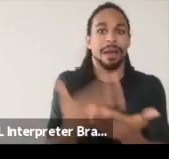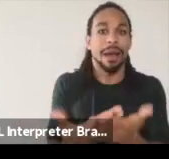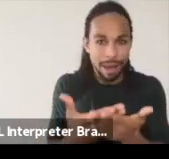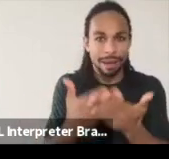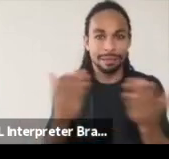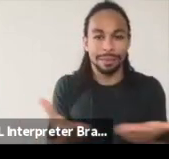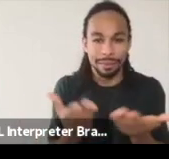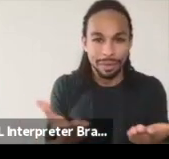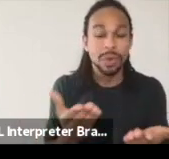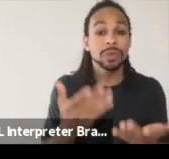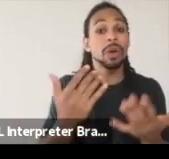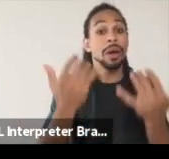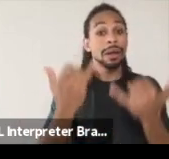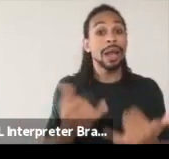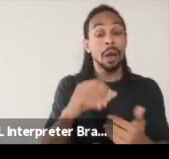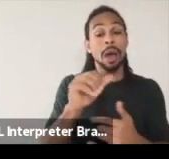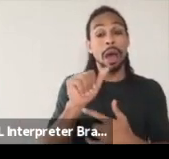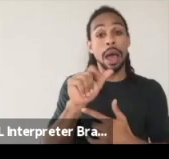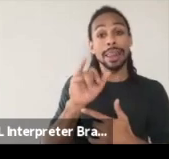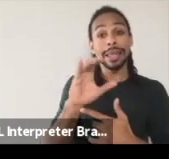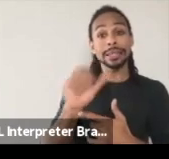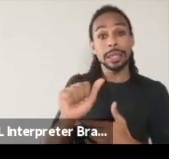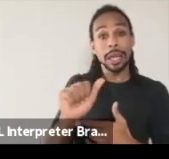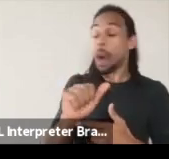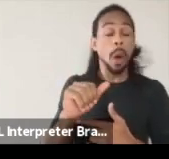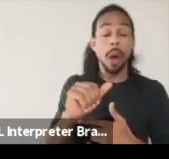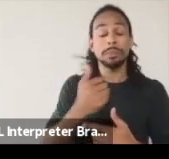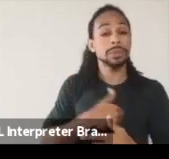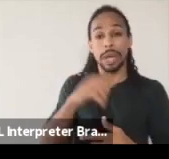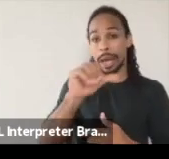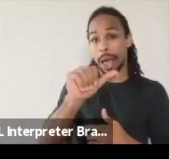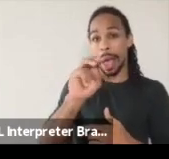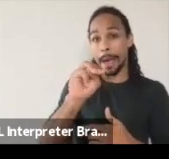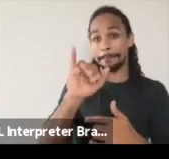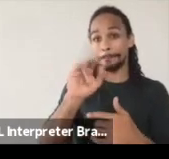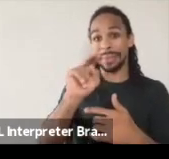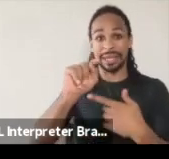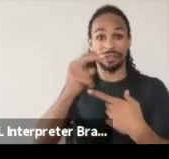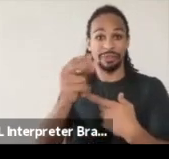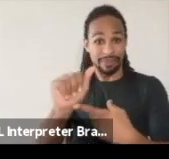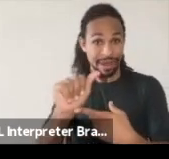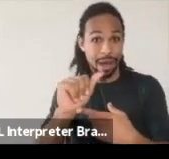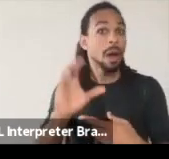And Alicia, I believe, oh no, I'm sorry, it is Amita who is going first.